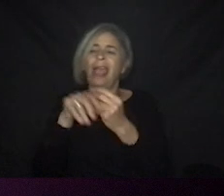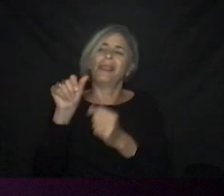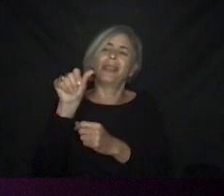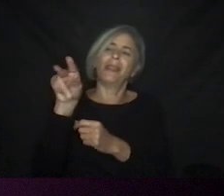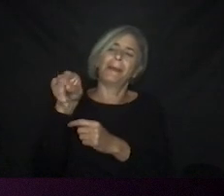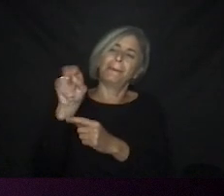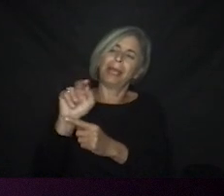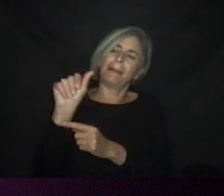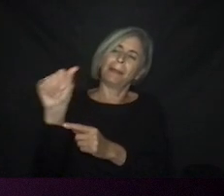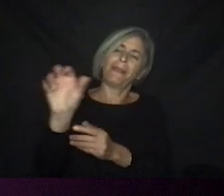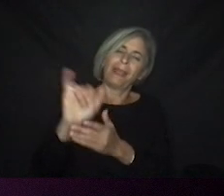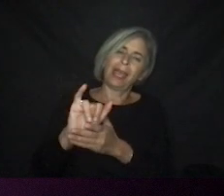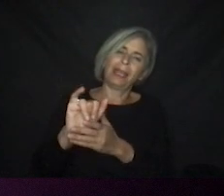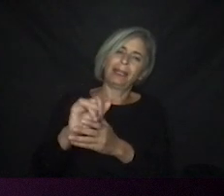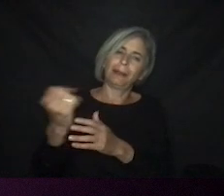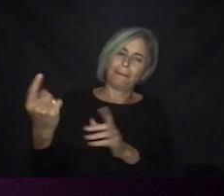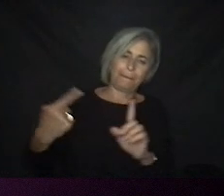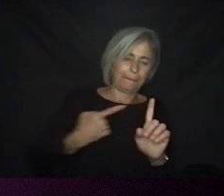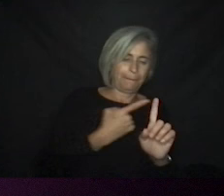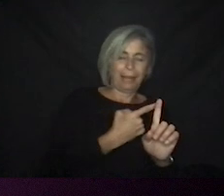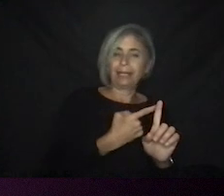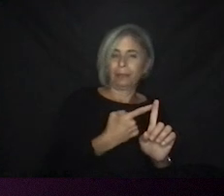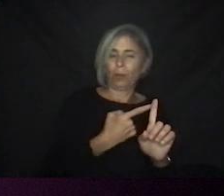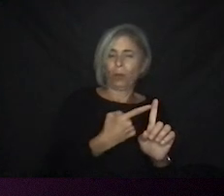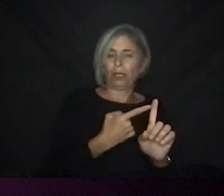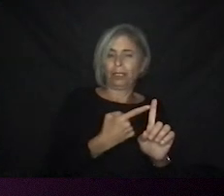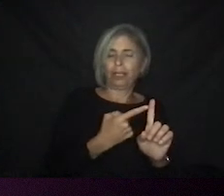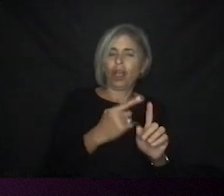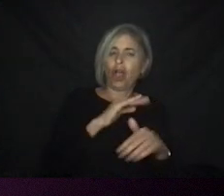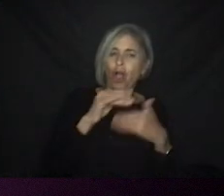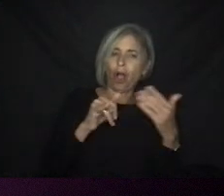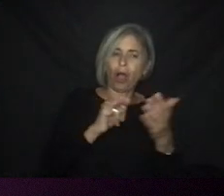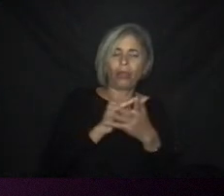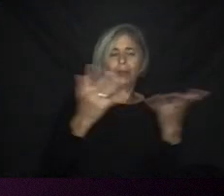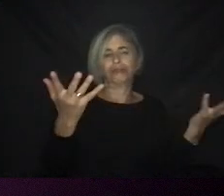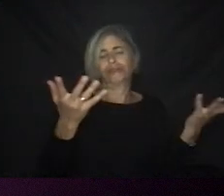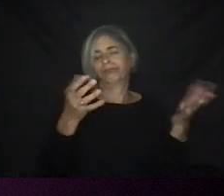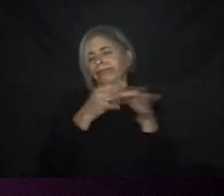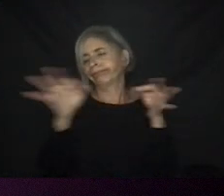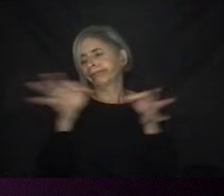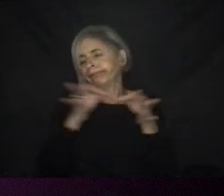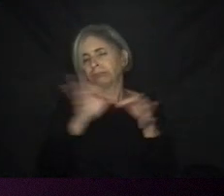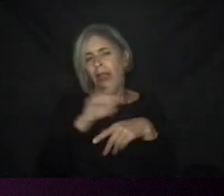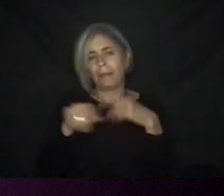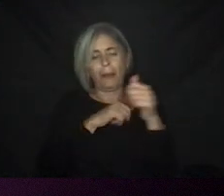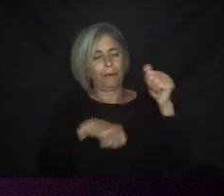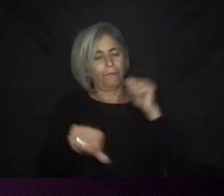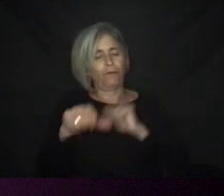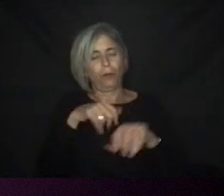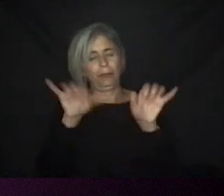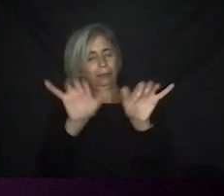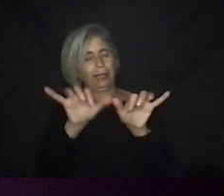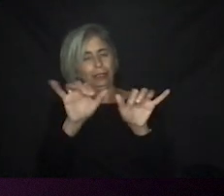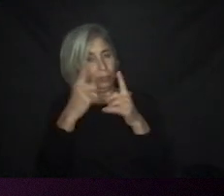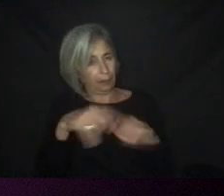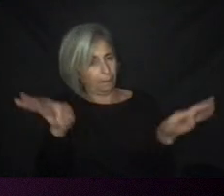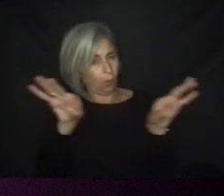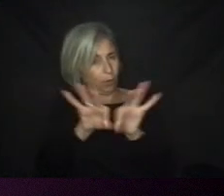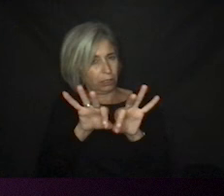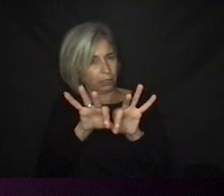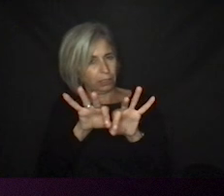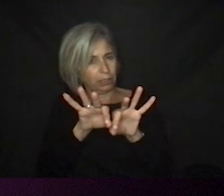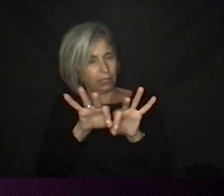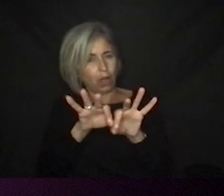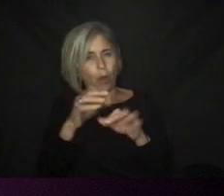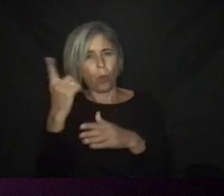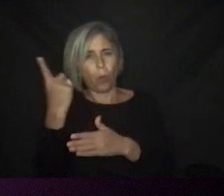on. Back to our point, what is all that mumbo-jumbo about performance metrics, which are important, what does it do for the angler?